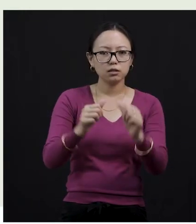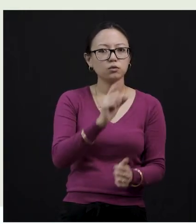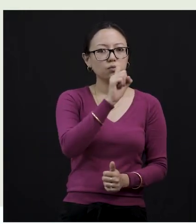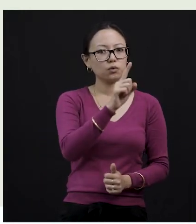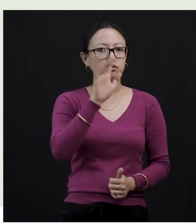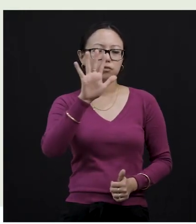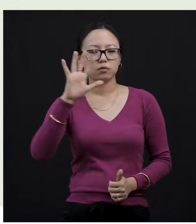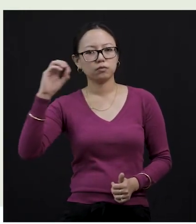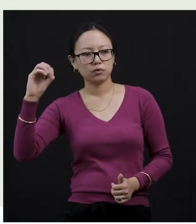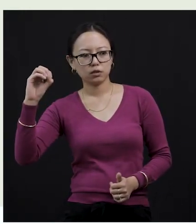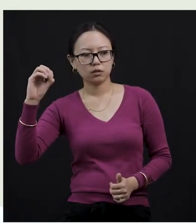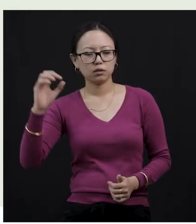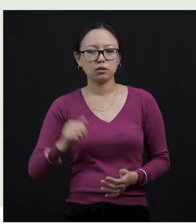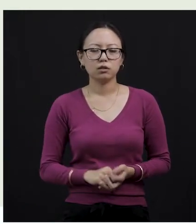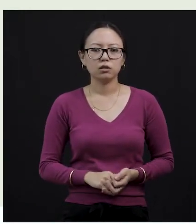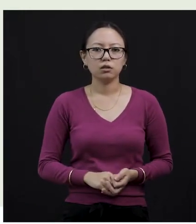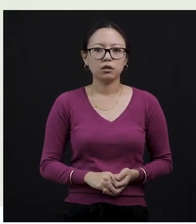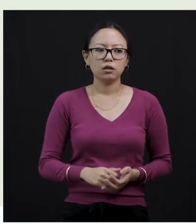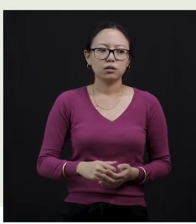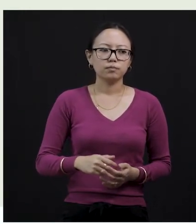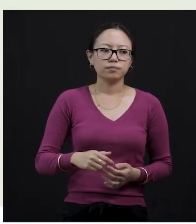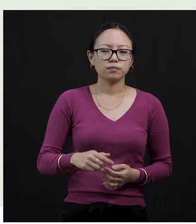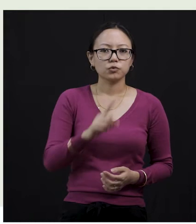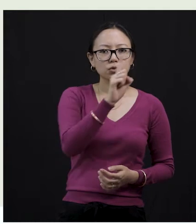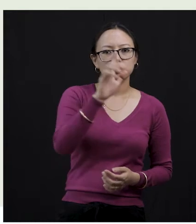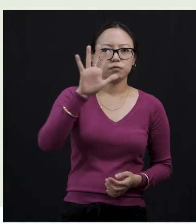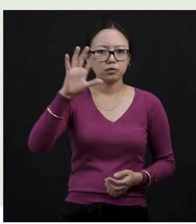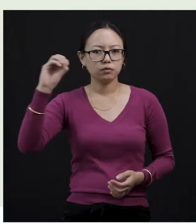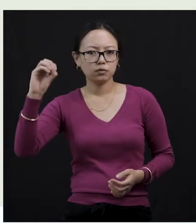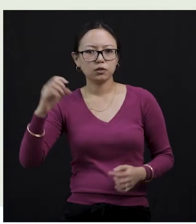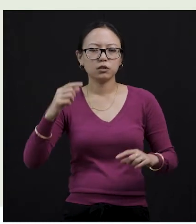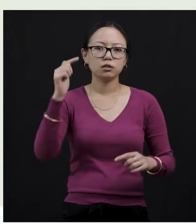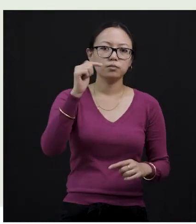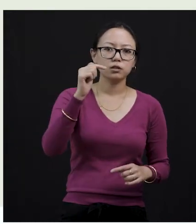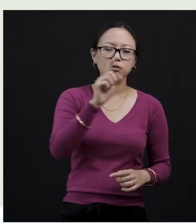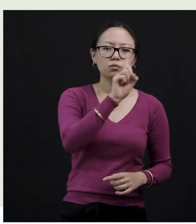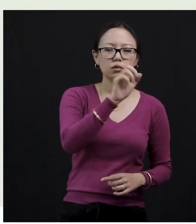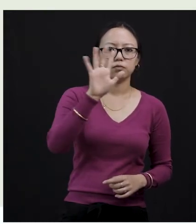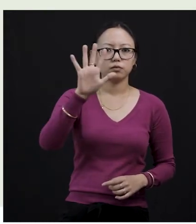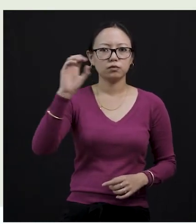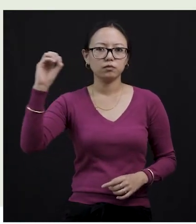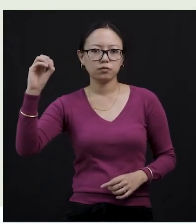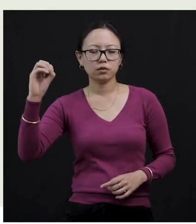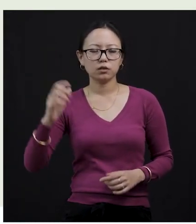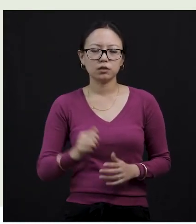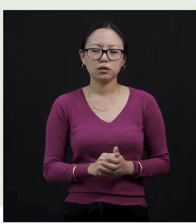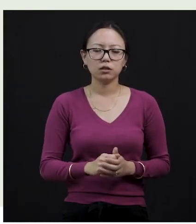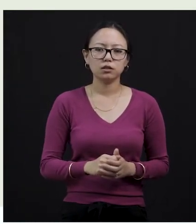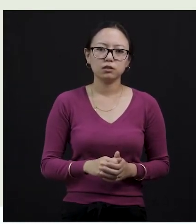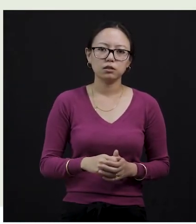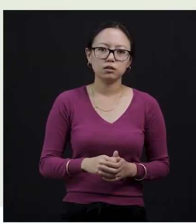will get 0 here and the answer is 10. So therefore,